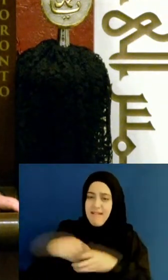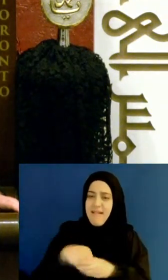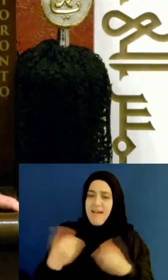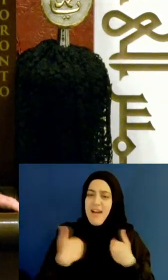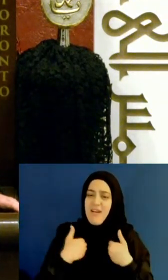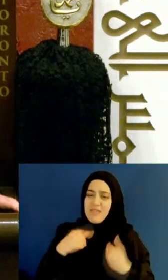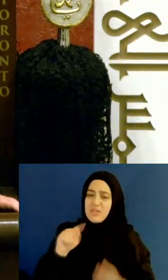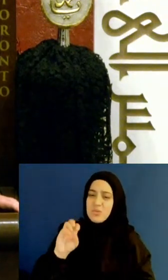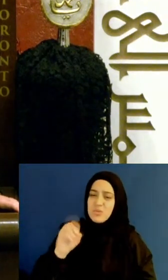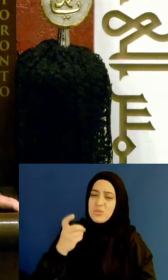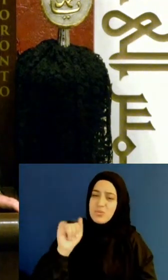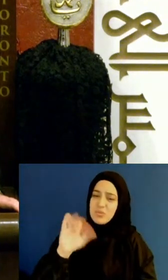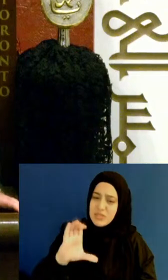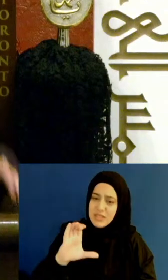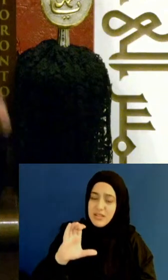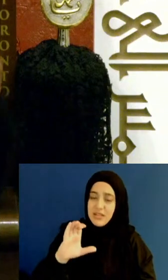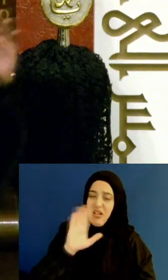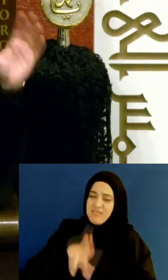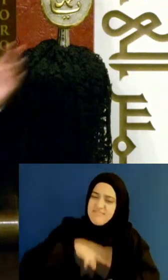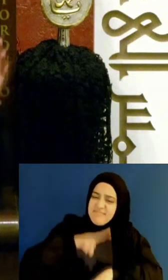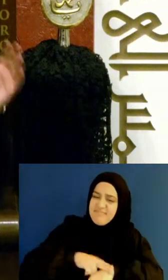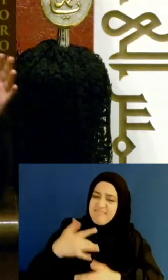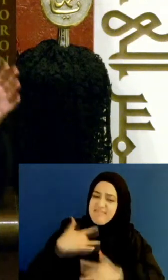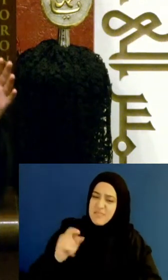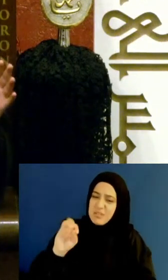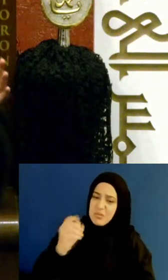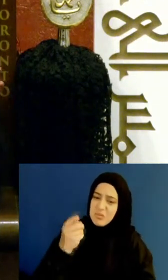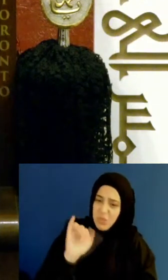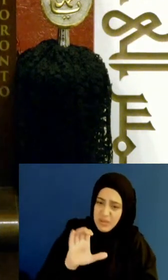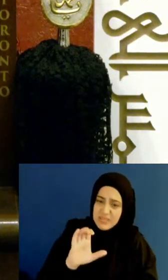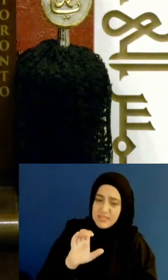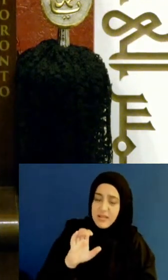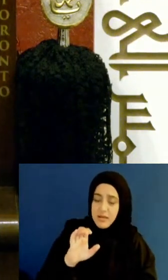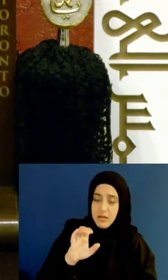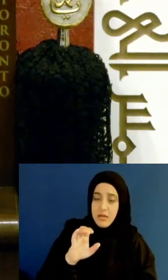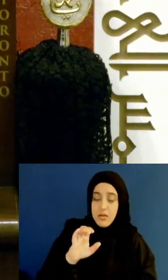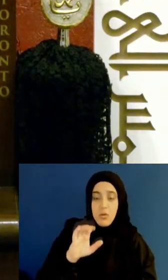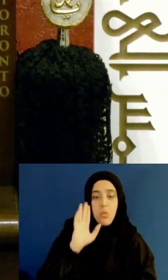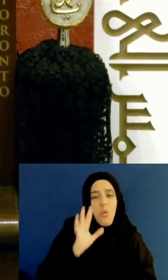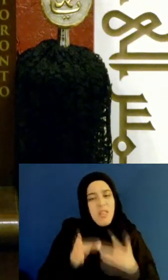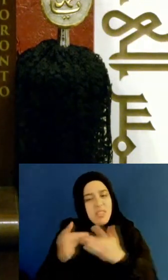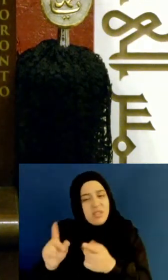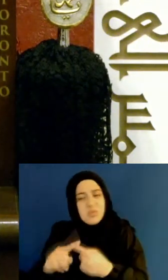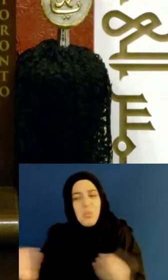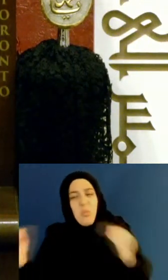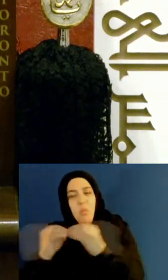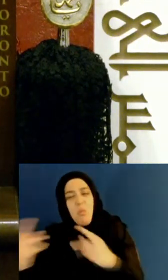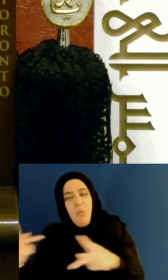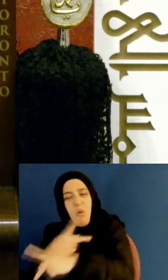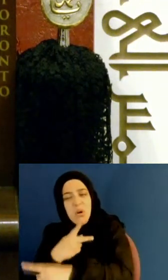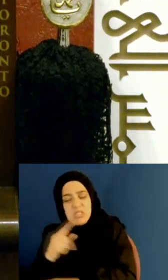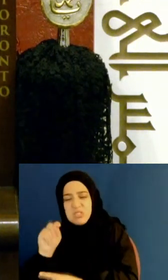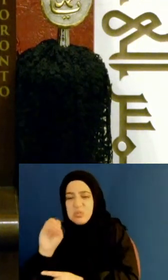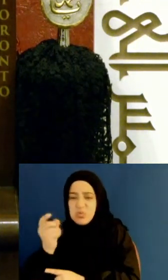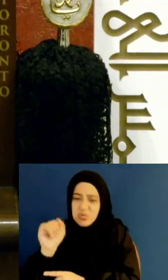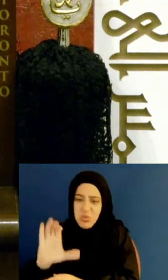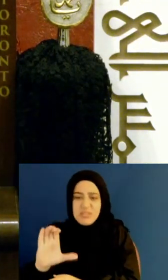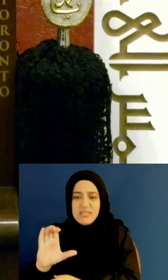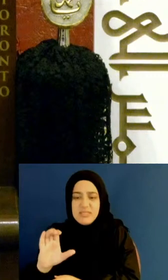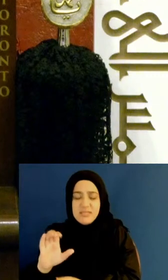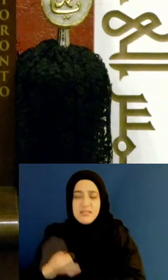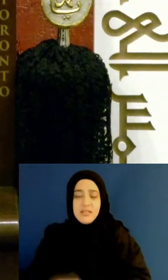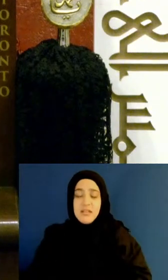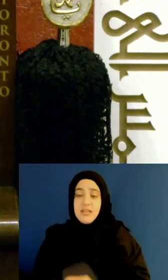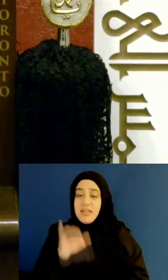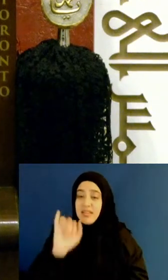even more toxic. Having ego or suffering from this superiority complex is an